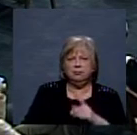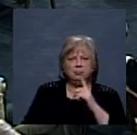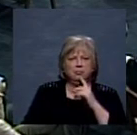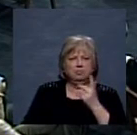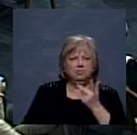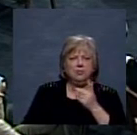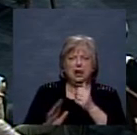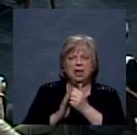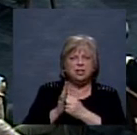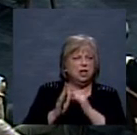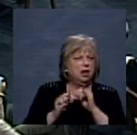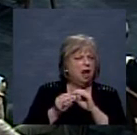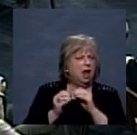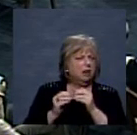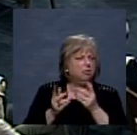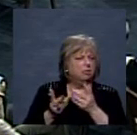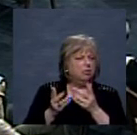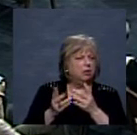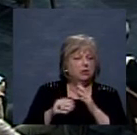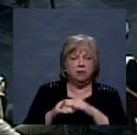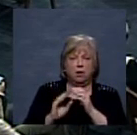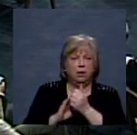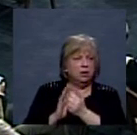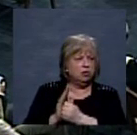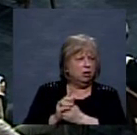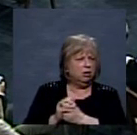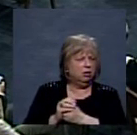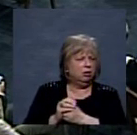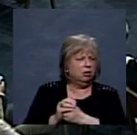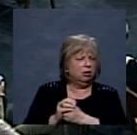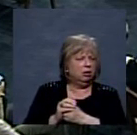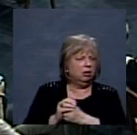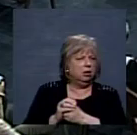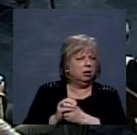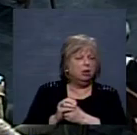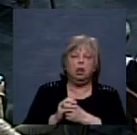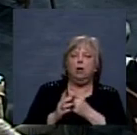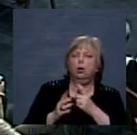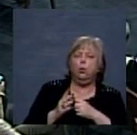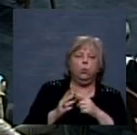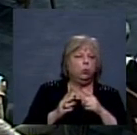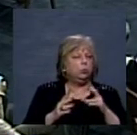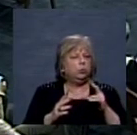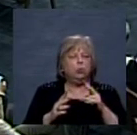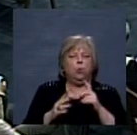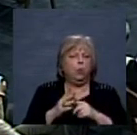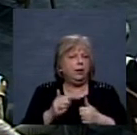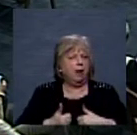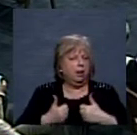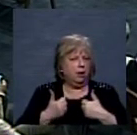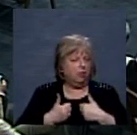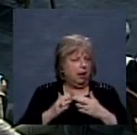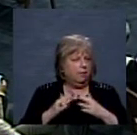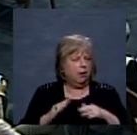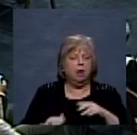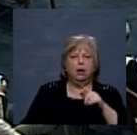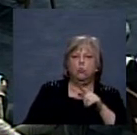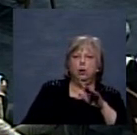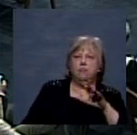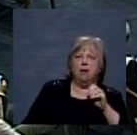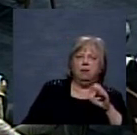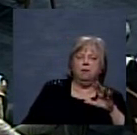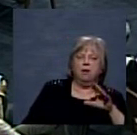Is this an agenda item? Is this on our agenda? No, what is the location of the house?